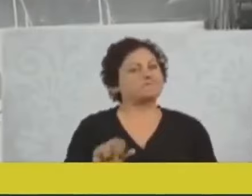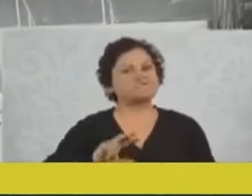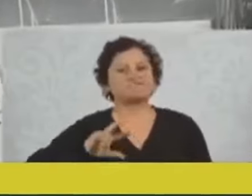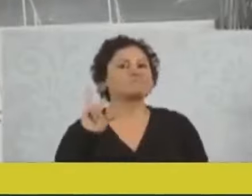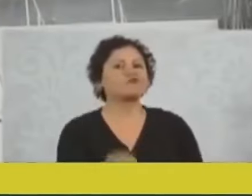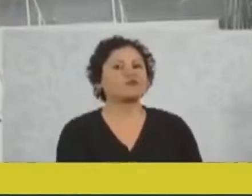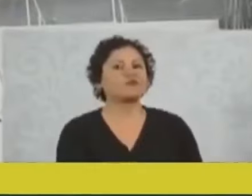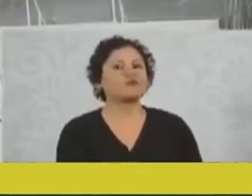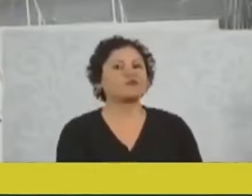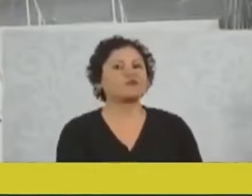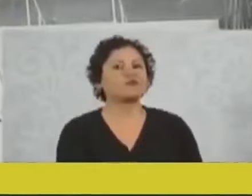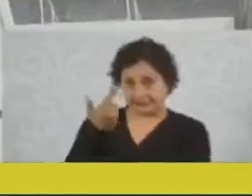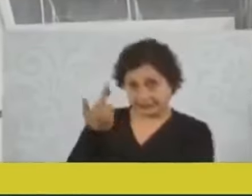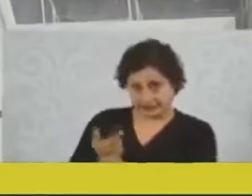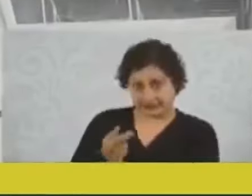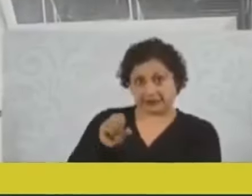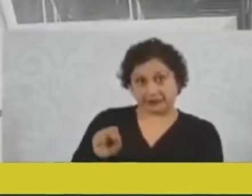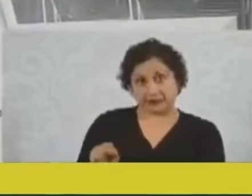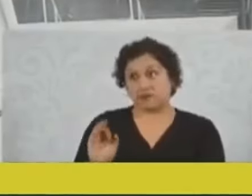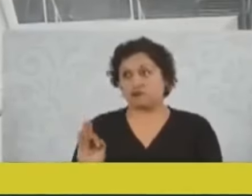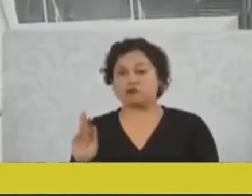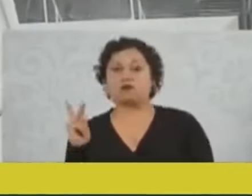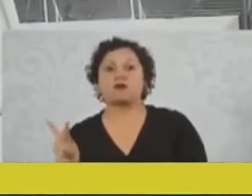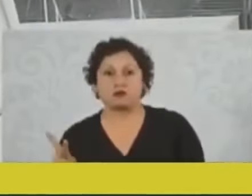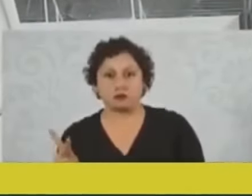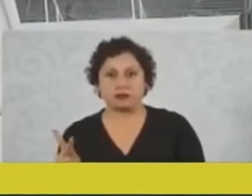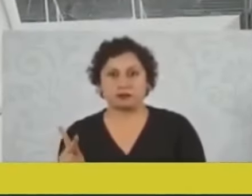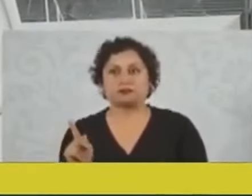corruption, or impunity.